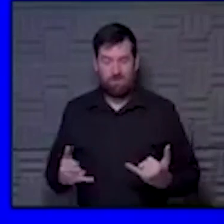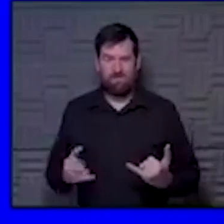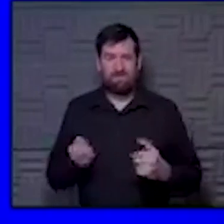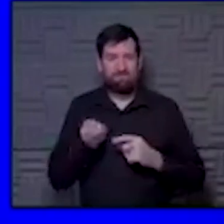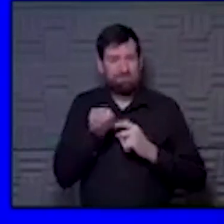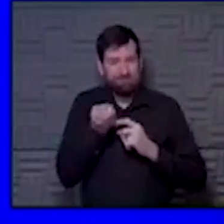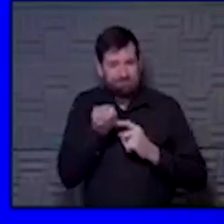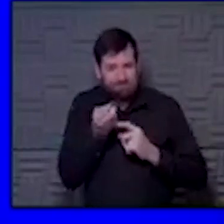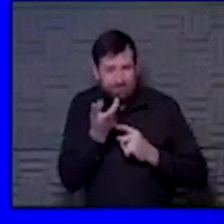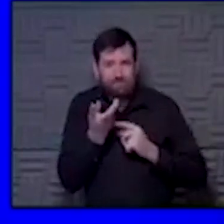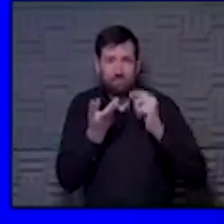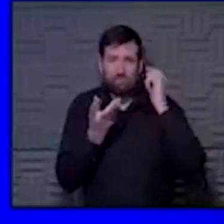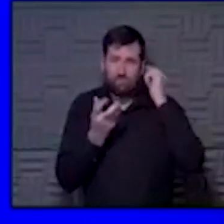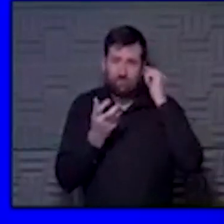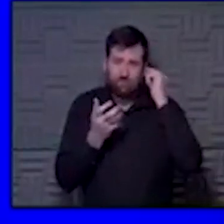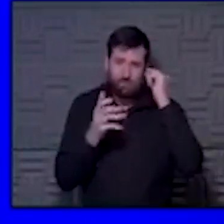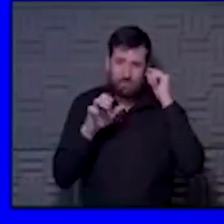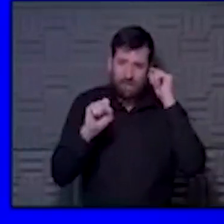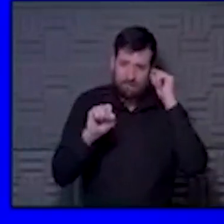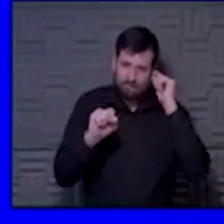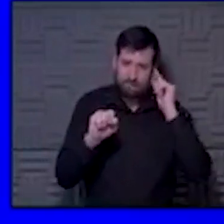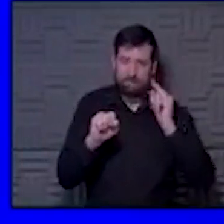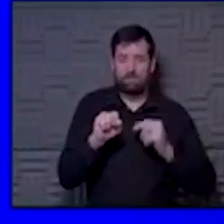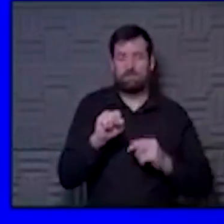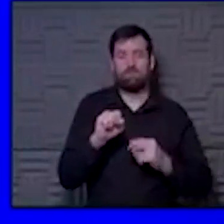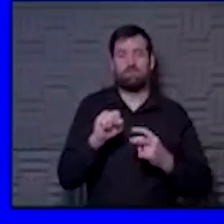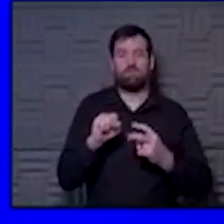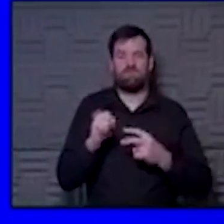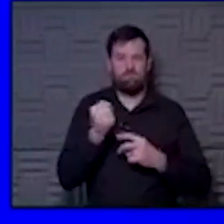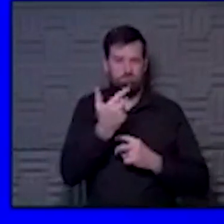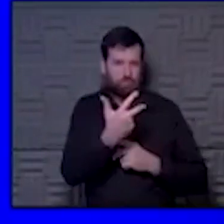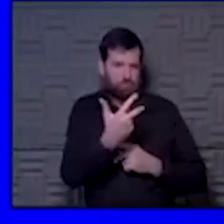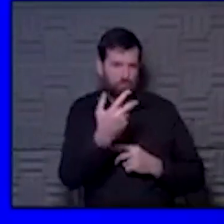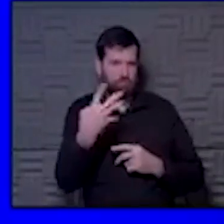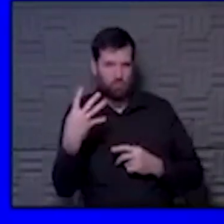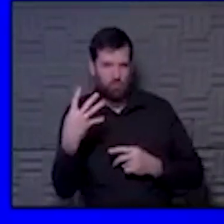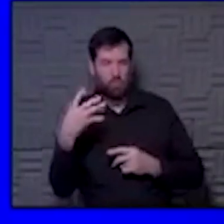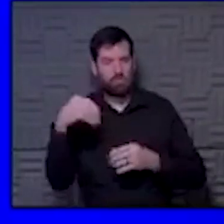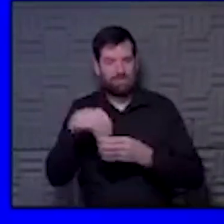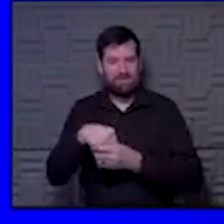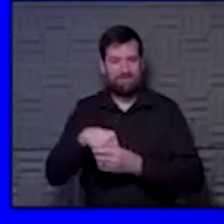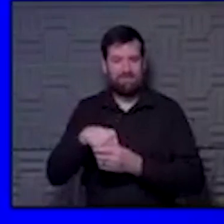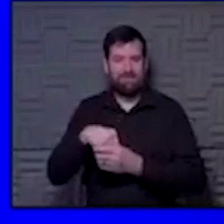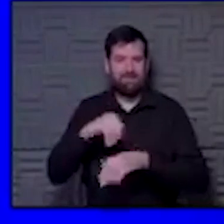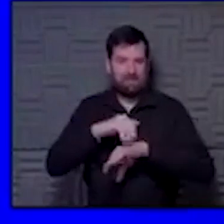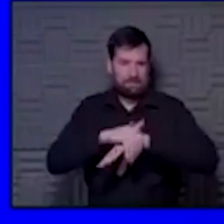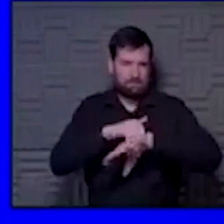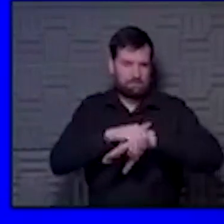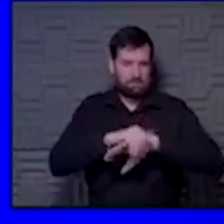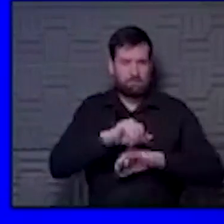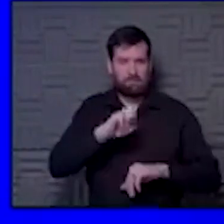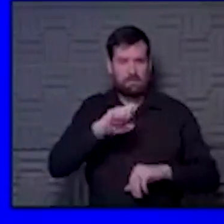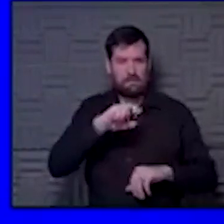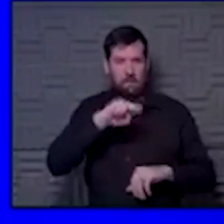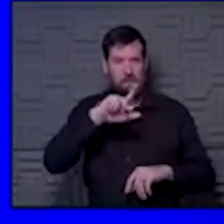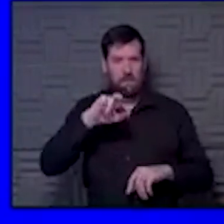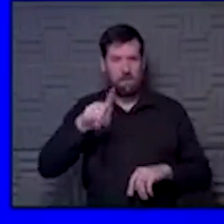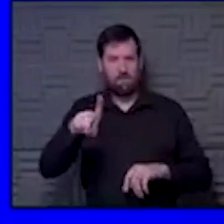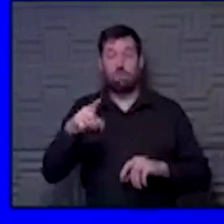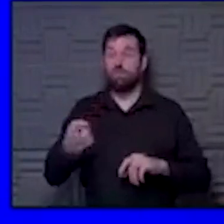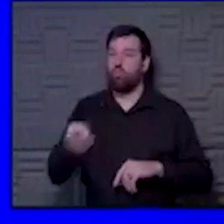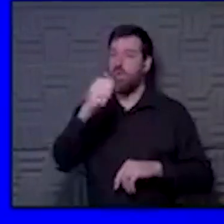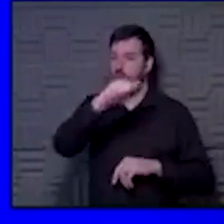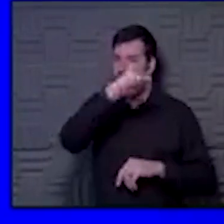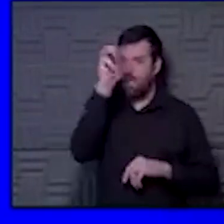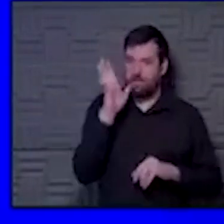few cases, you know, 3 to 4, we saw those 2 in England. I think that we still really need the details on those. One I heard about in Alaska